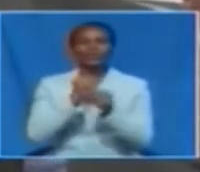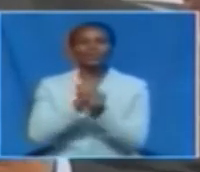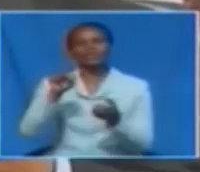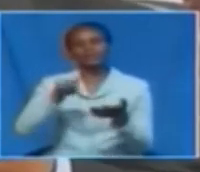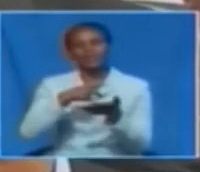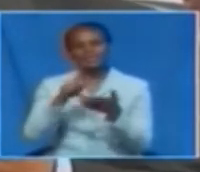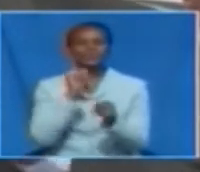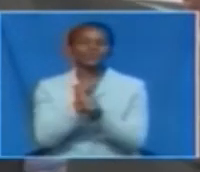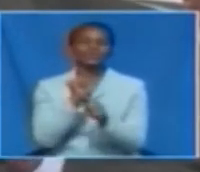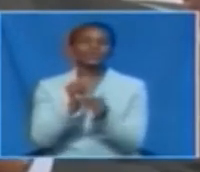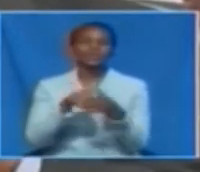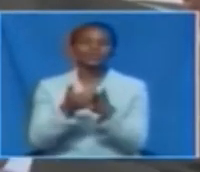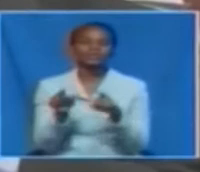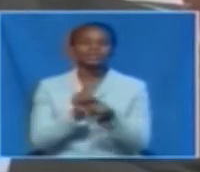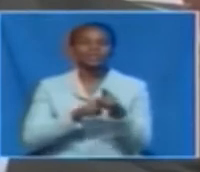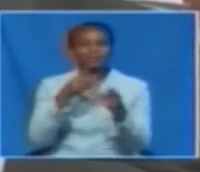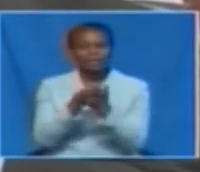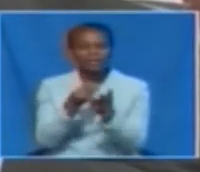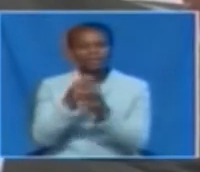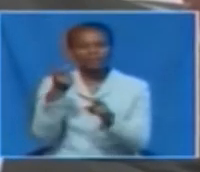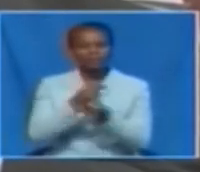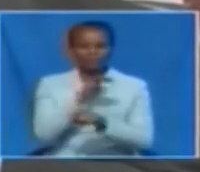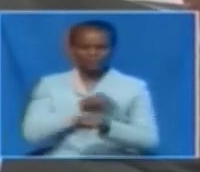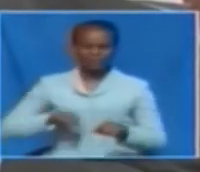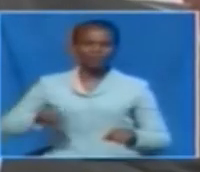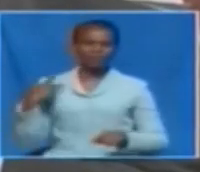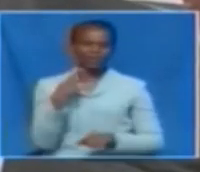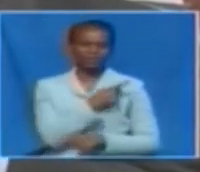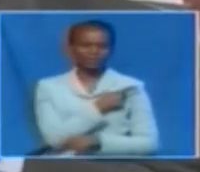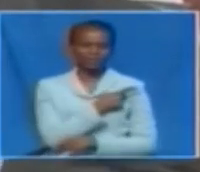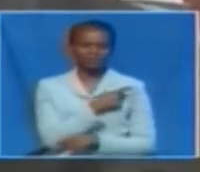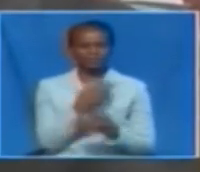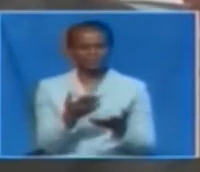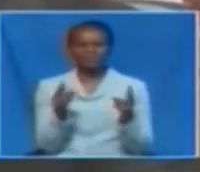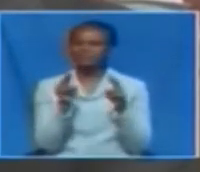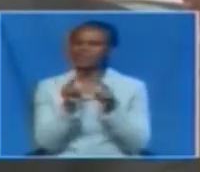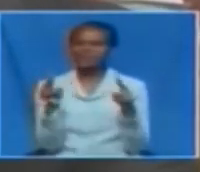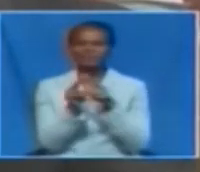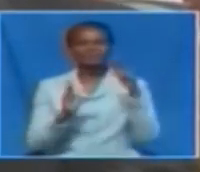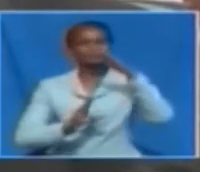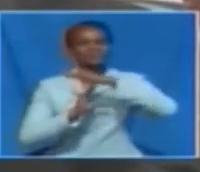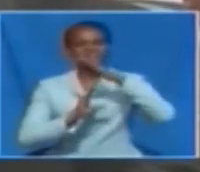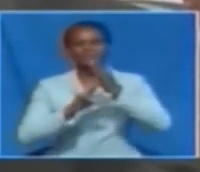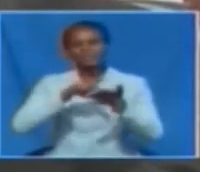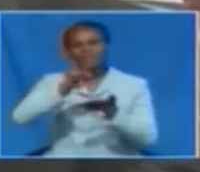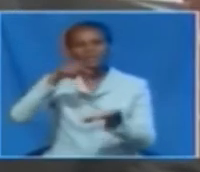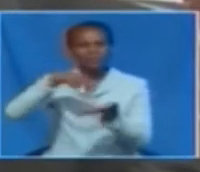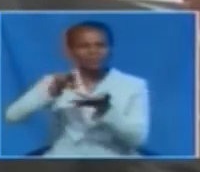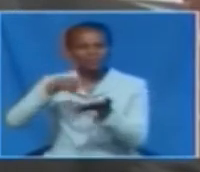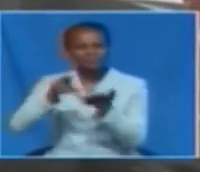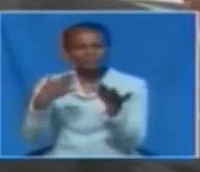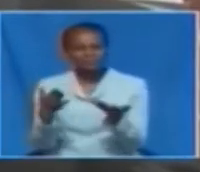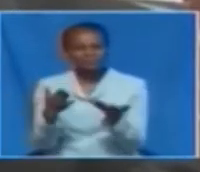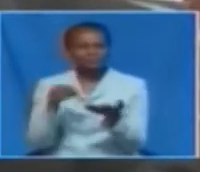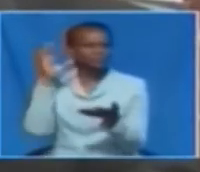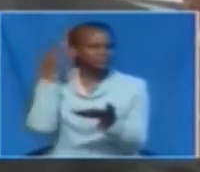party work. And the money that comes from the members of parliament, which is very limited, it only pays rentals for the